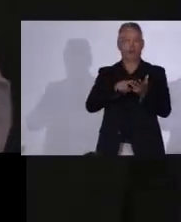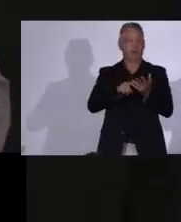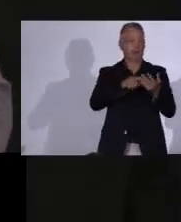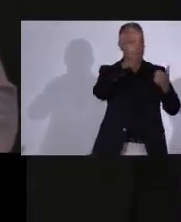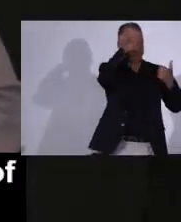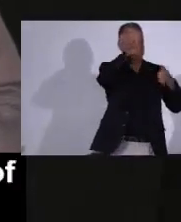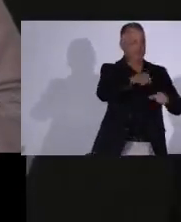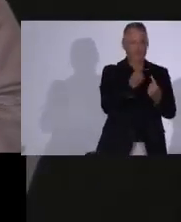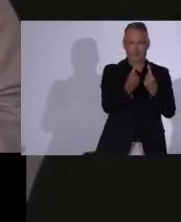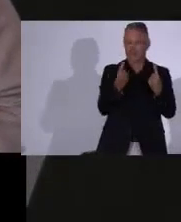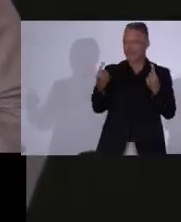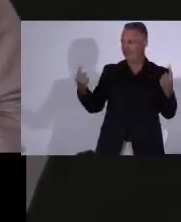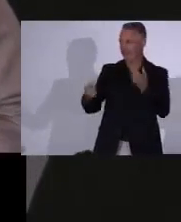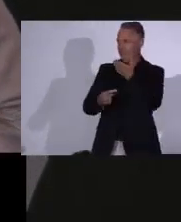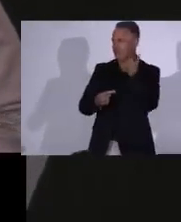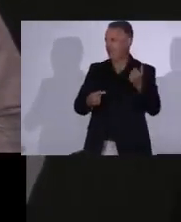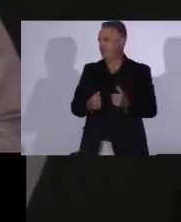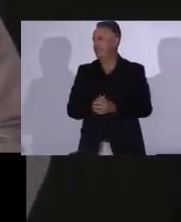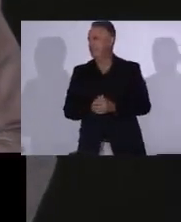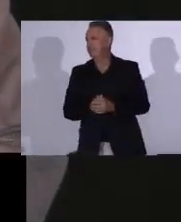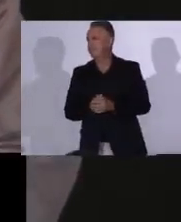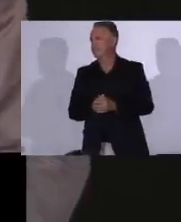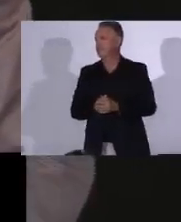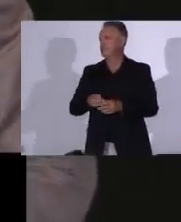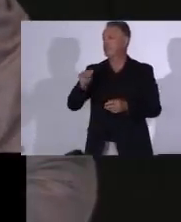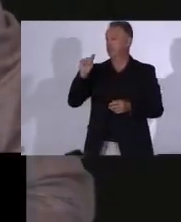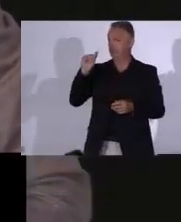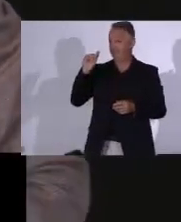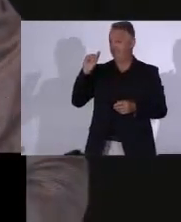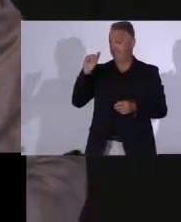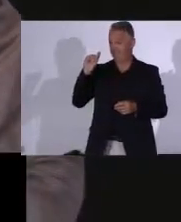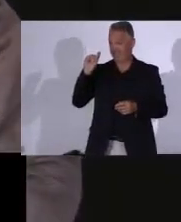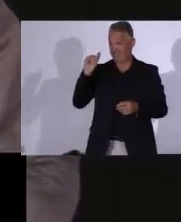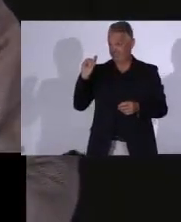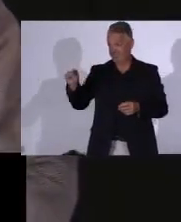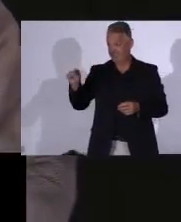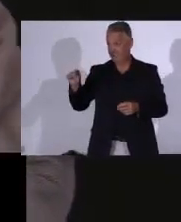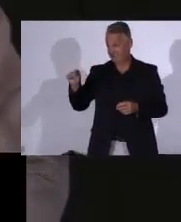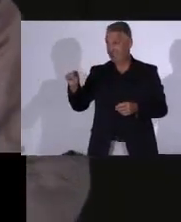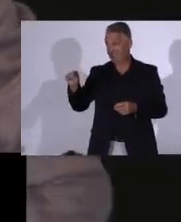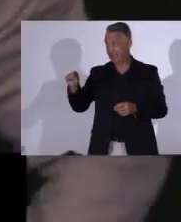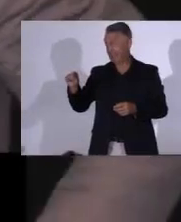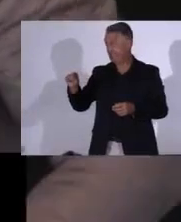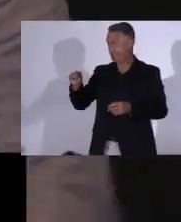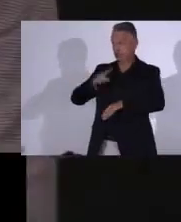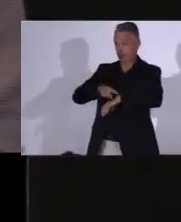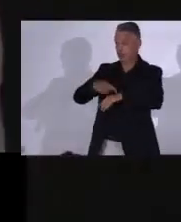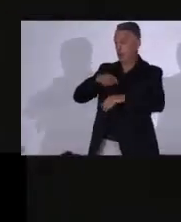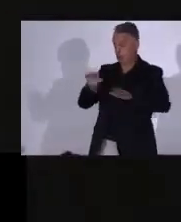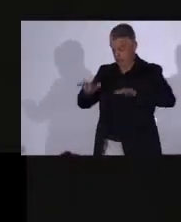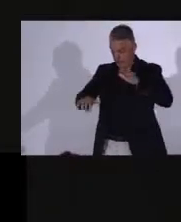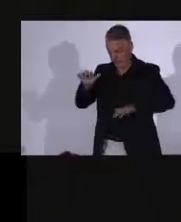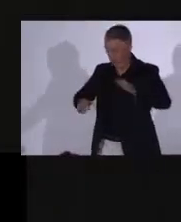sitting with today. In that little instance of IT bungling, I forgot to say